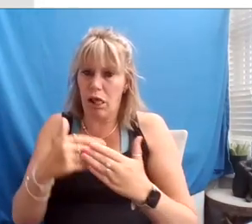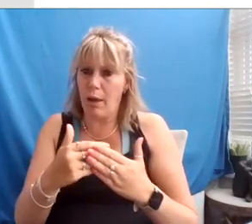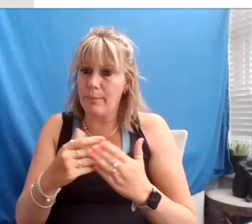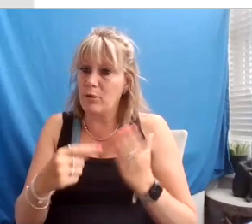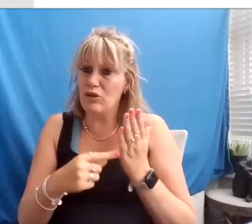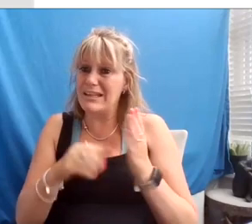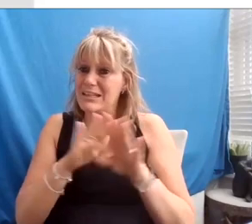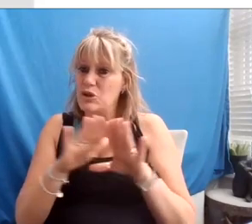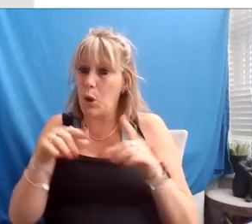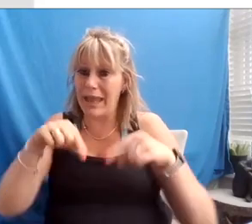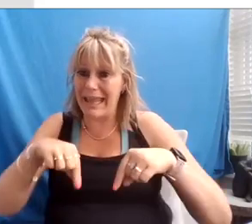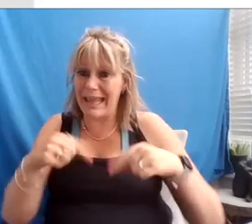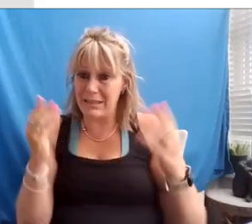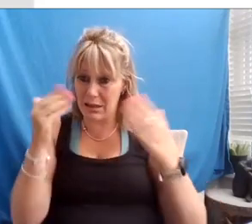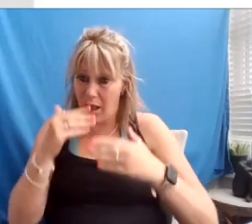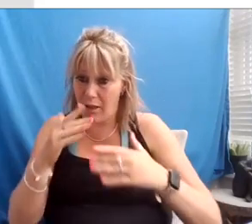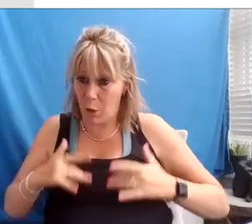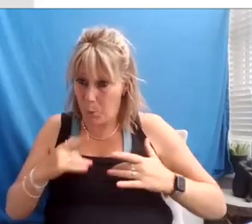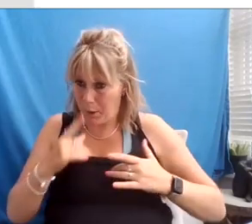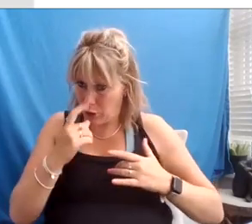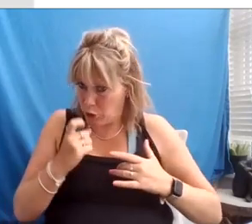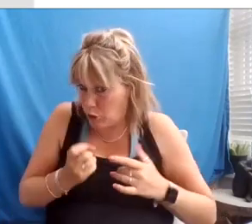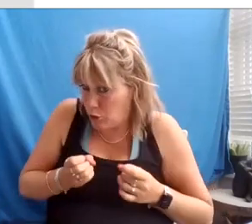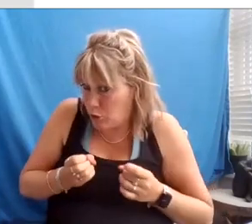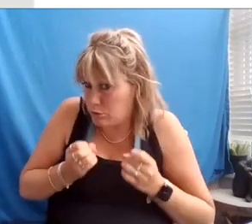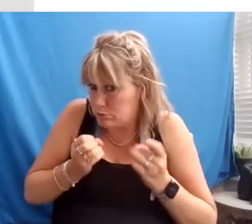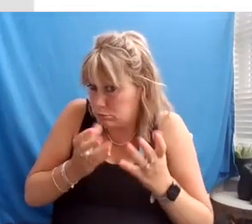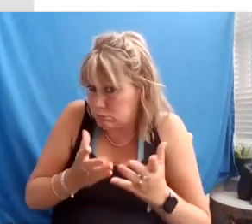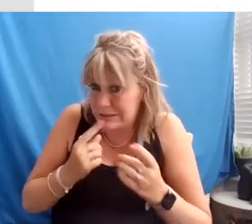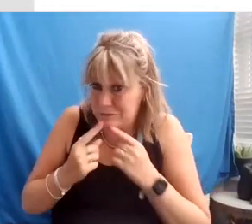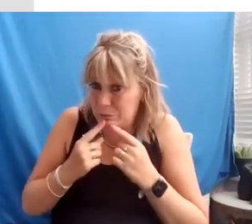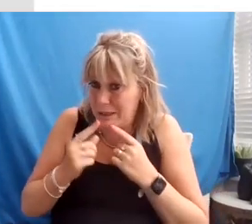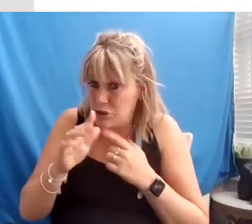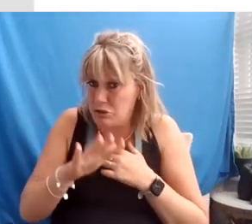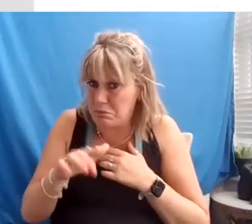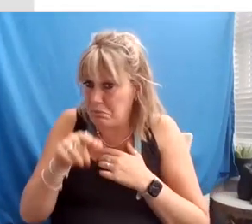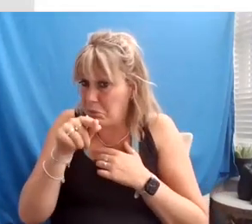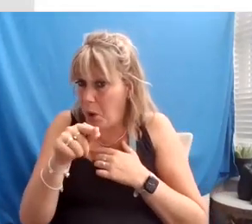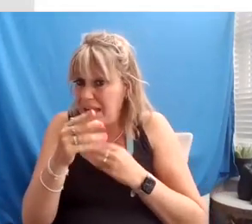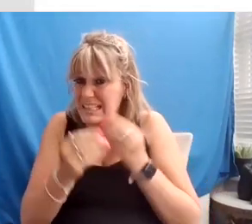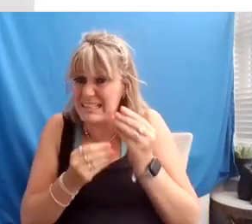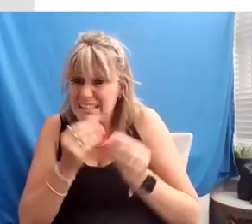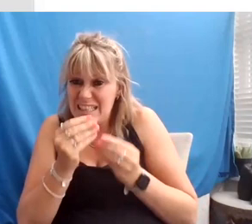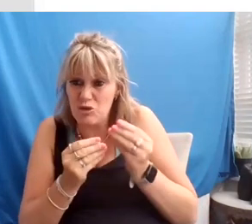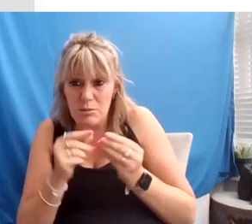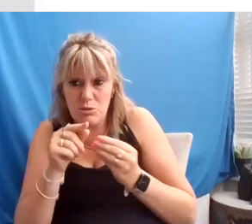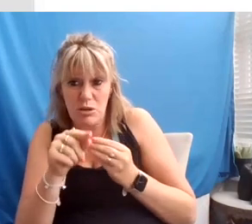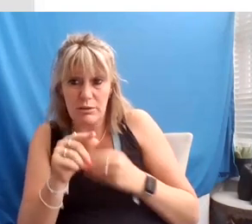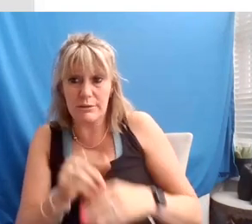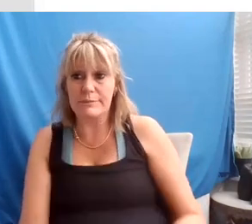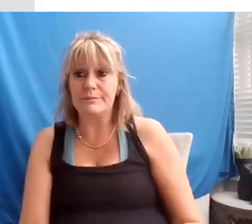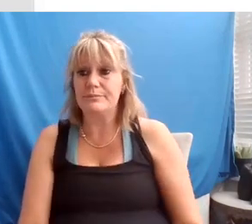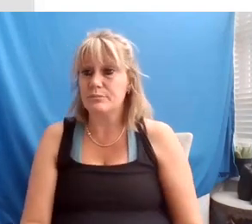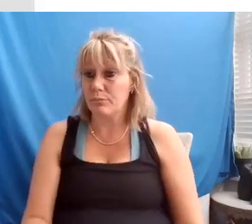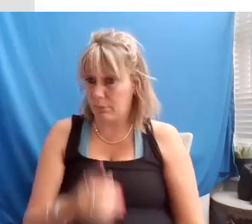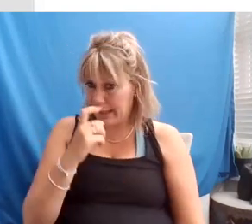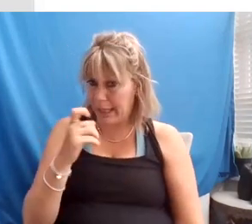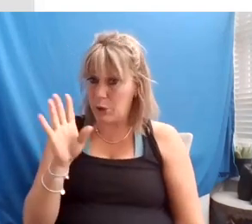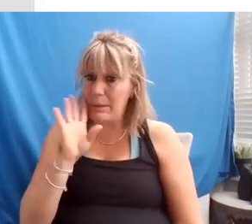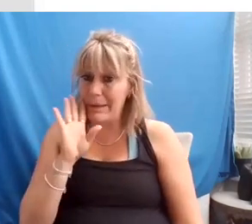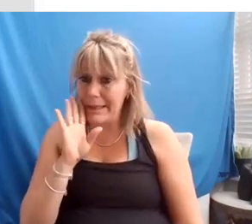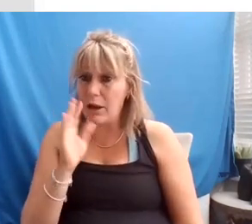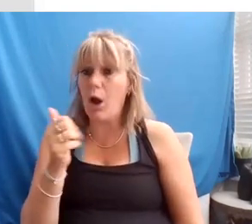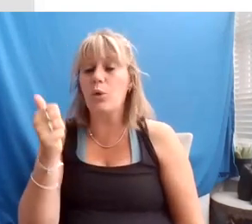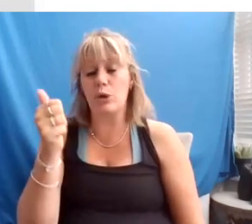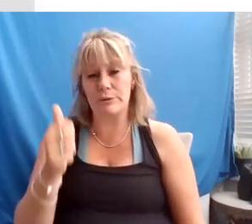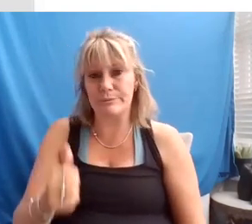anything you could just tell us about the work and possibly just give us a quick description. Yeah, can you hear me? We can.